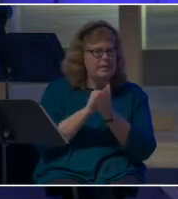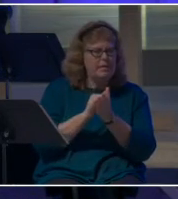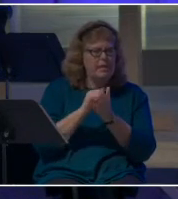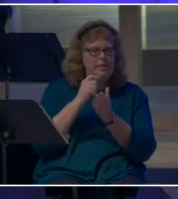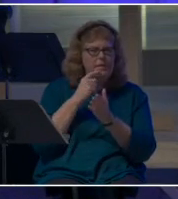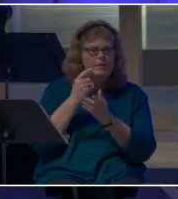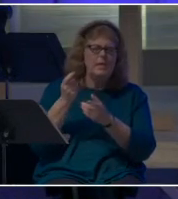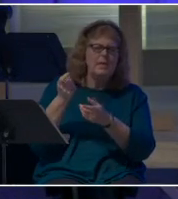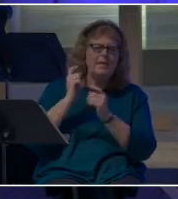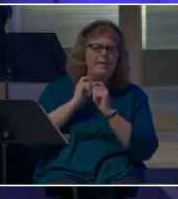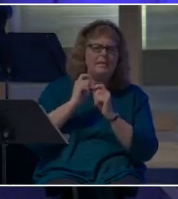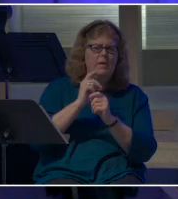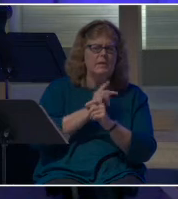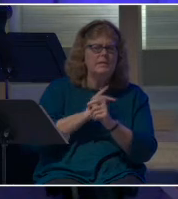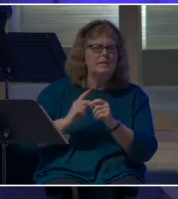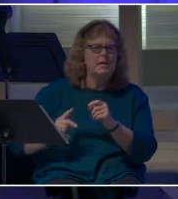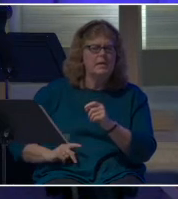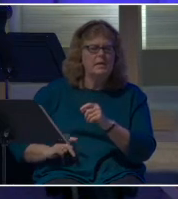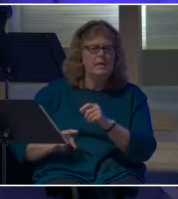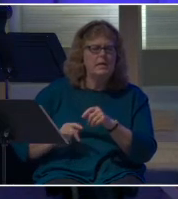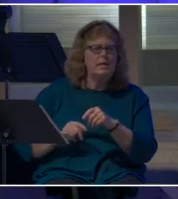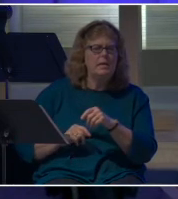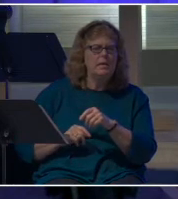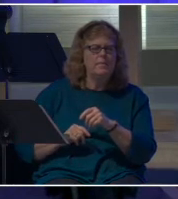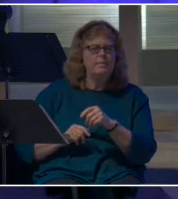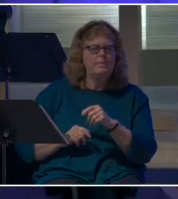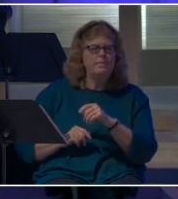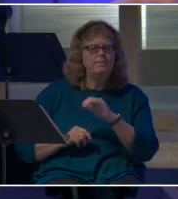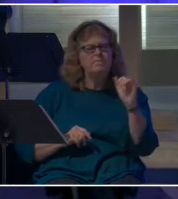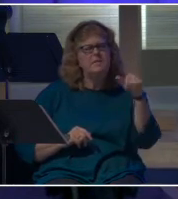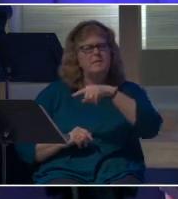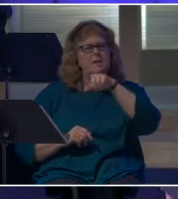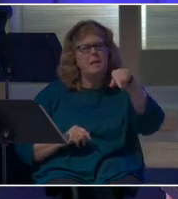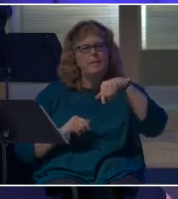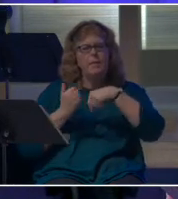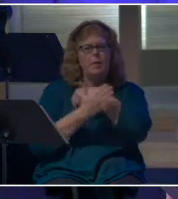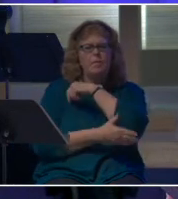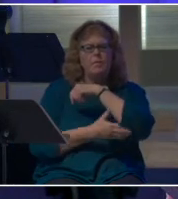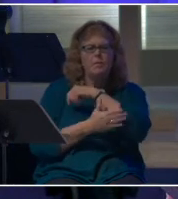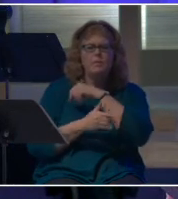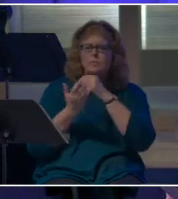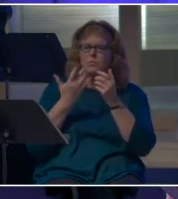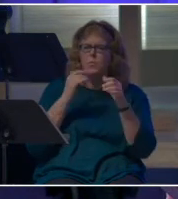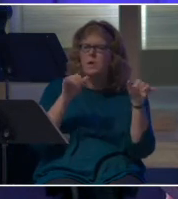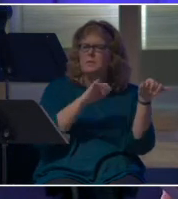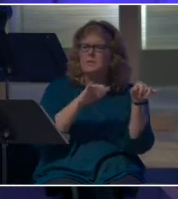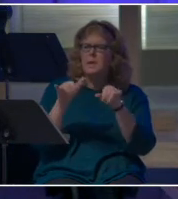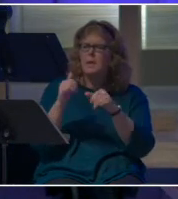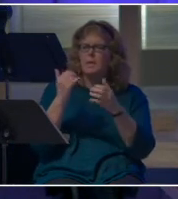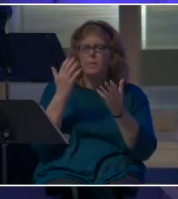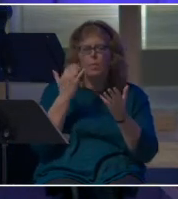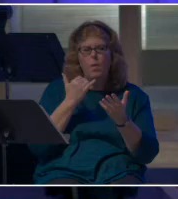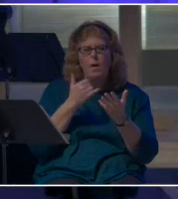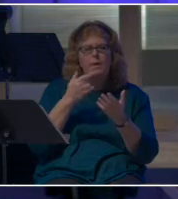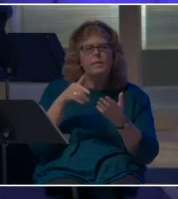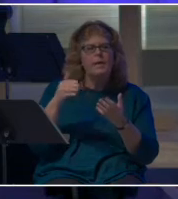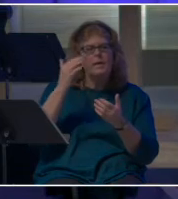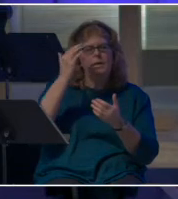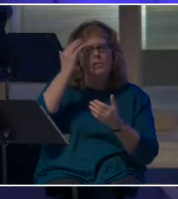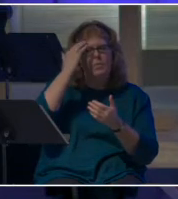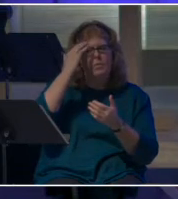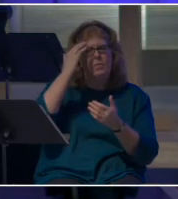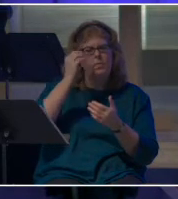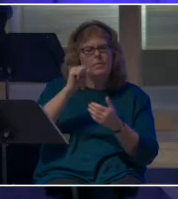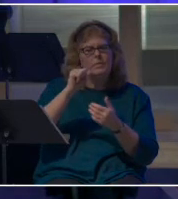said, give us a king like the nations. Why? Because they knew